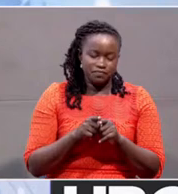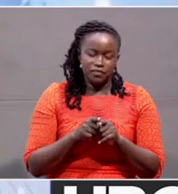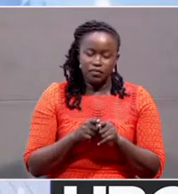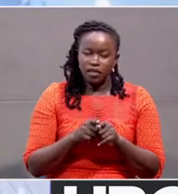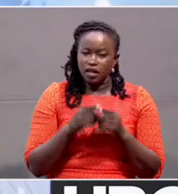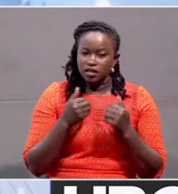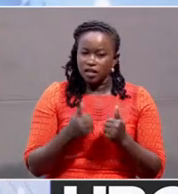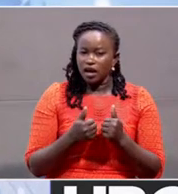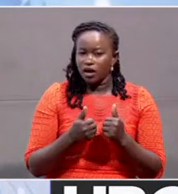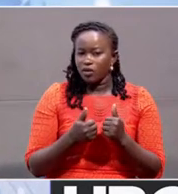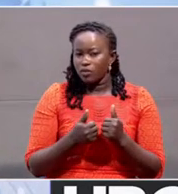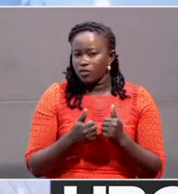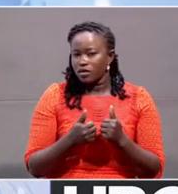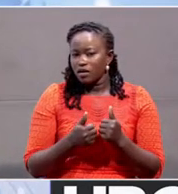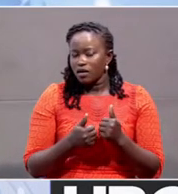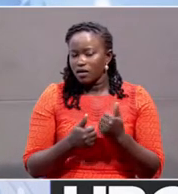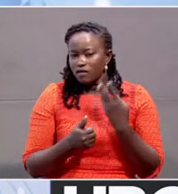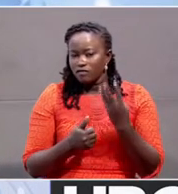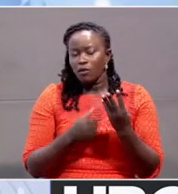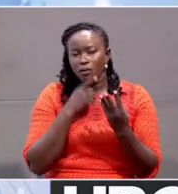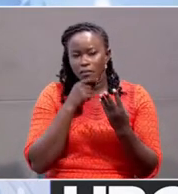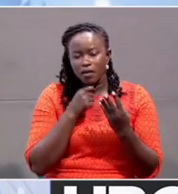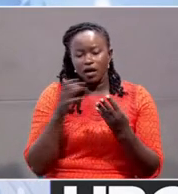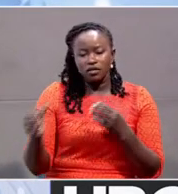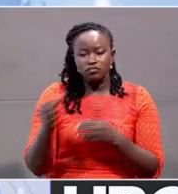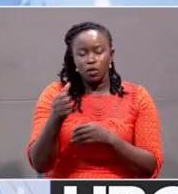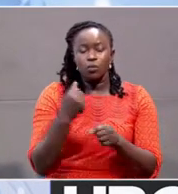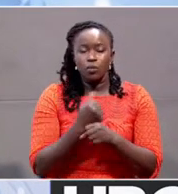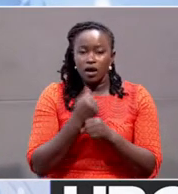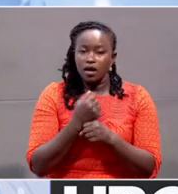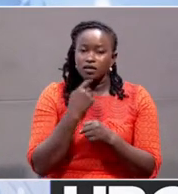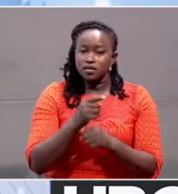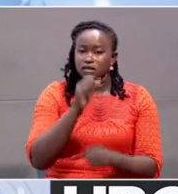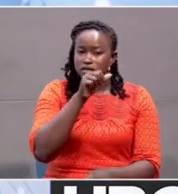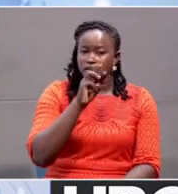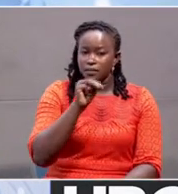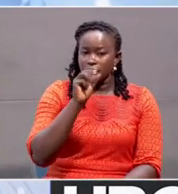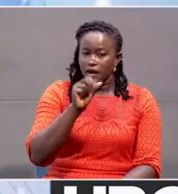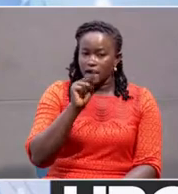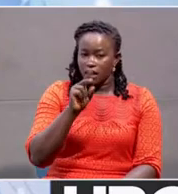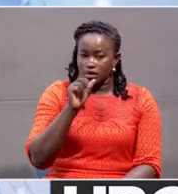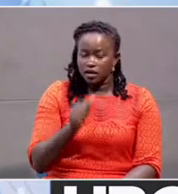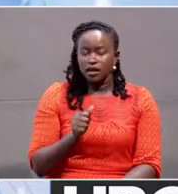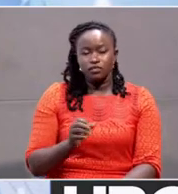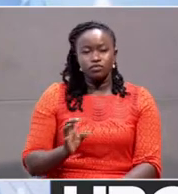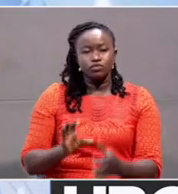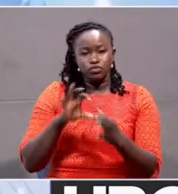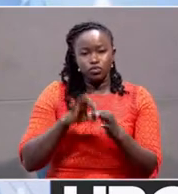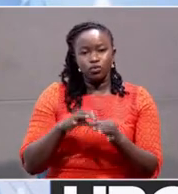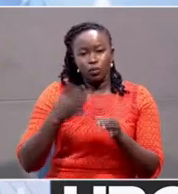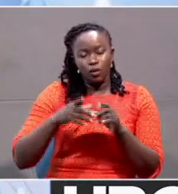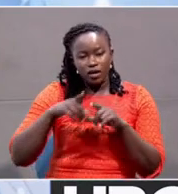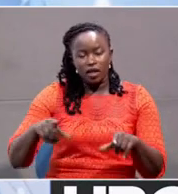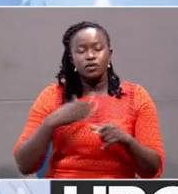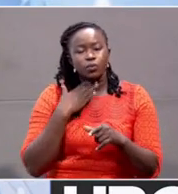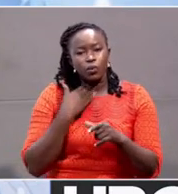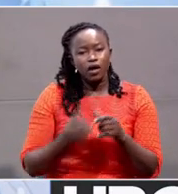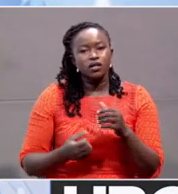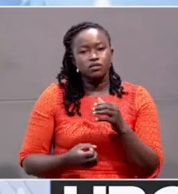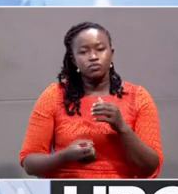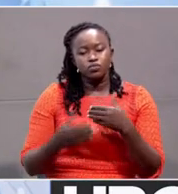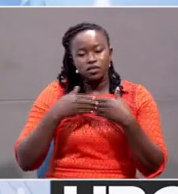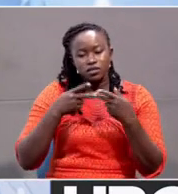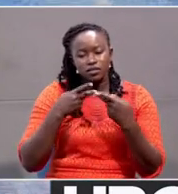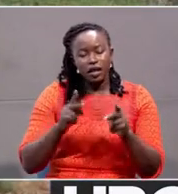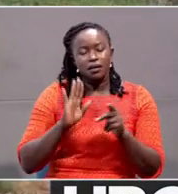a foreman employed at the site disclosed that Wilberforce Semander was draining the wetland to pave way for his personal businesses.